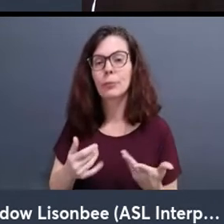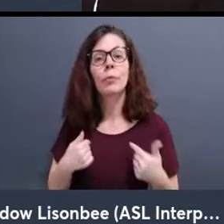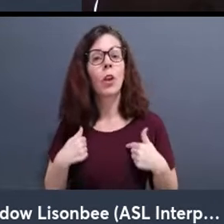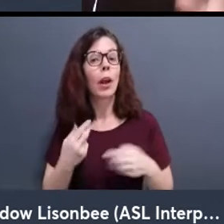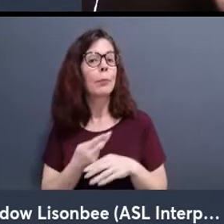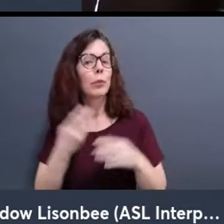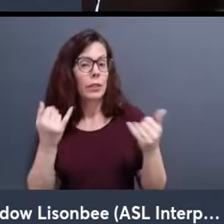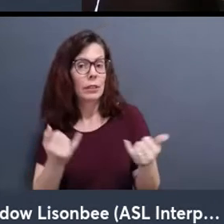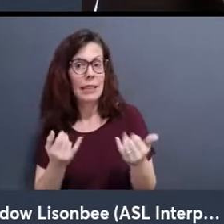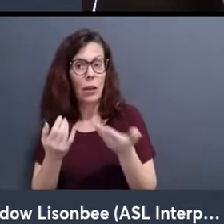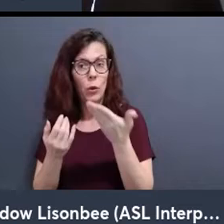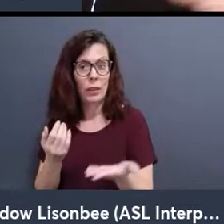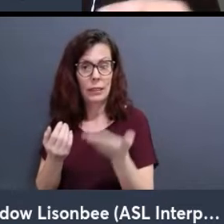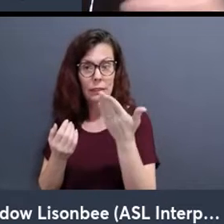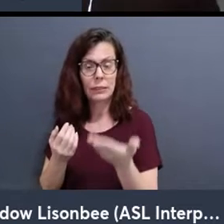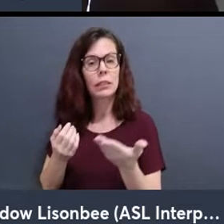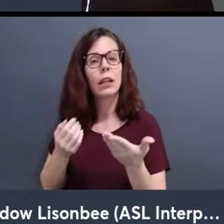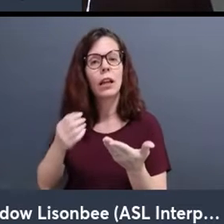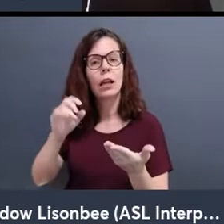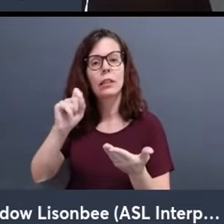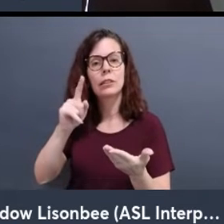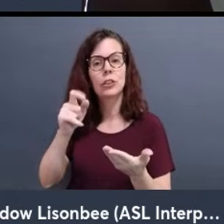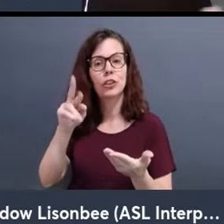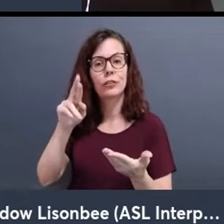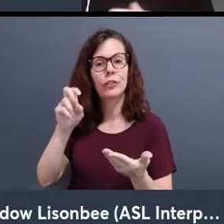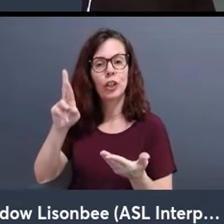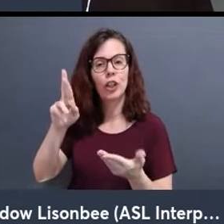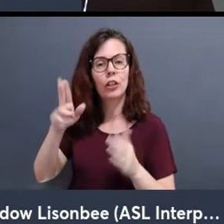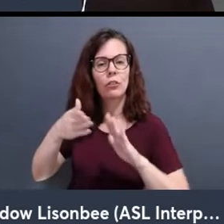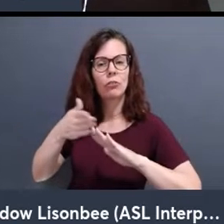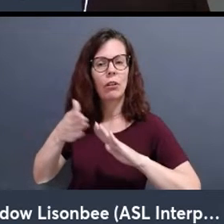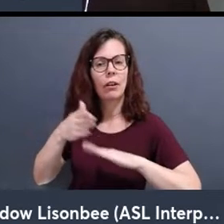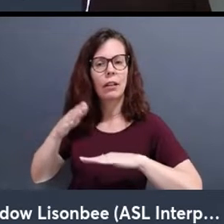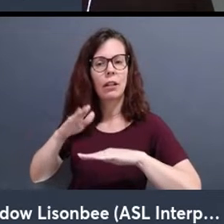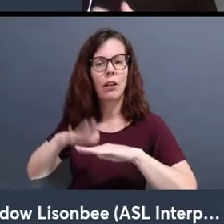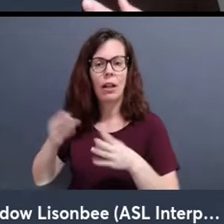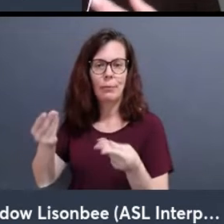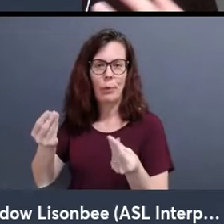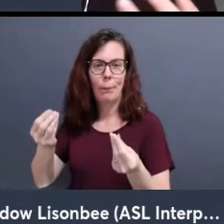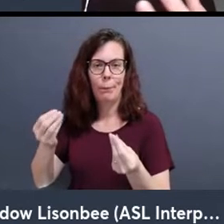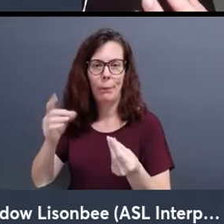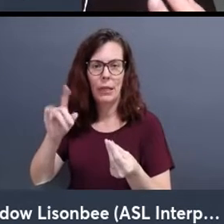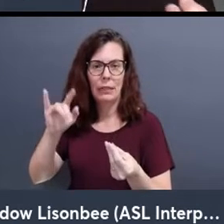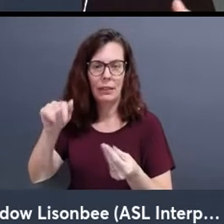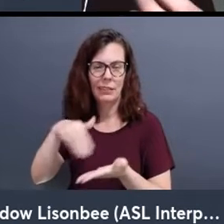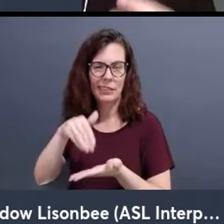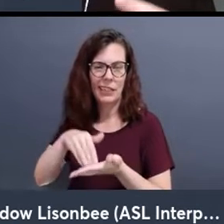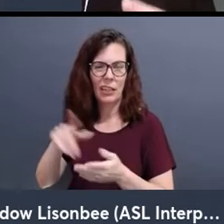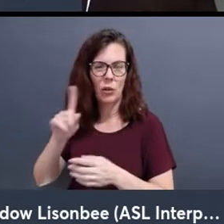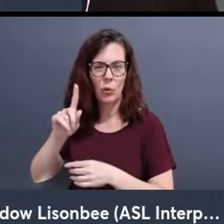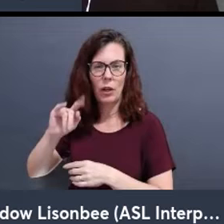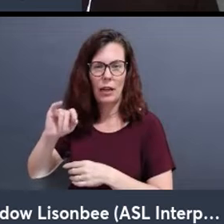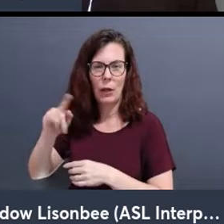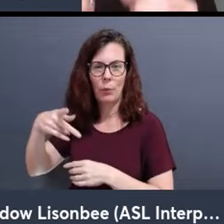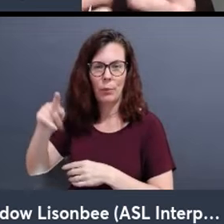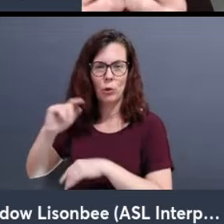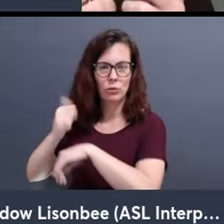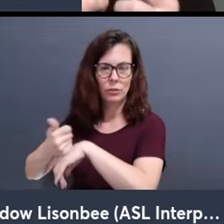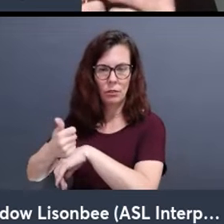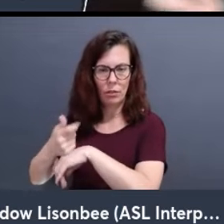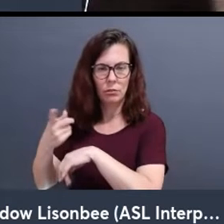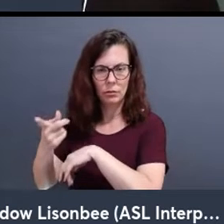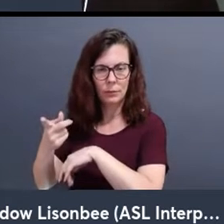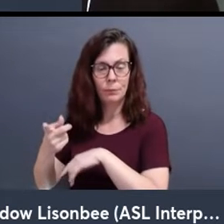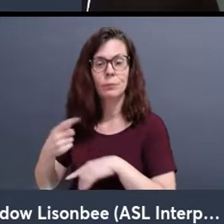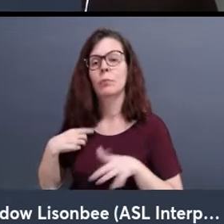now is a server that's running in the on-premises data center where the Outpost is installed. And